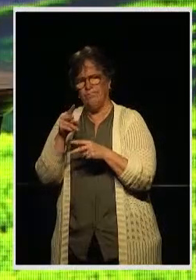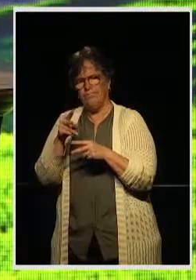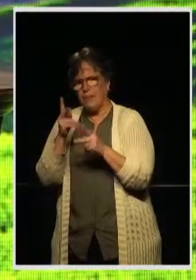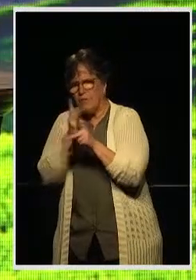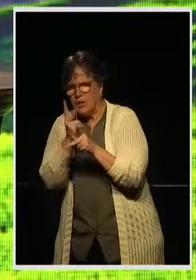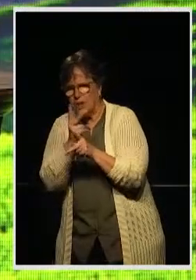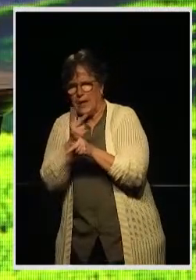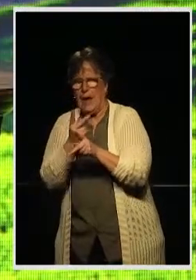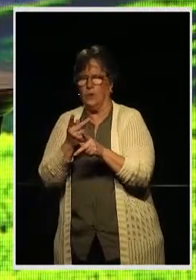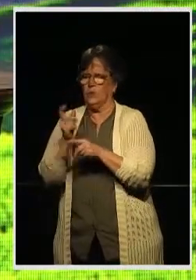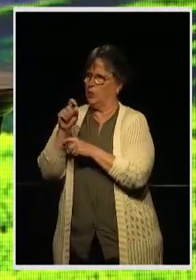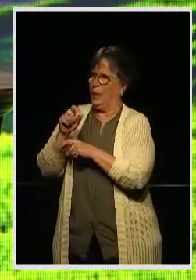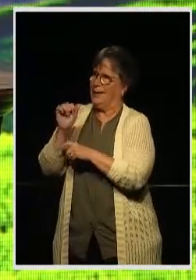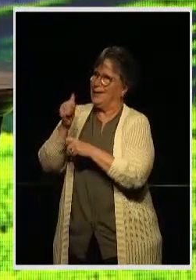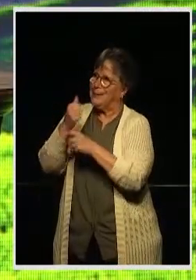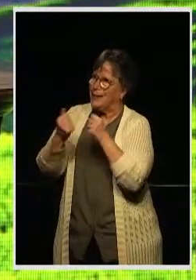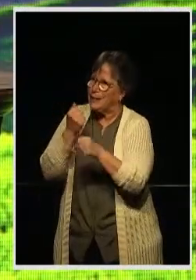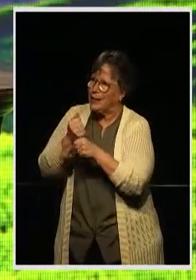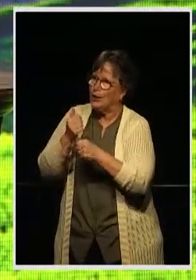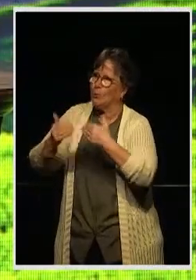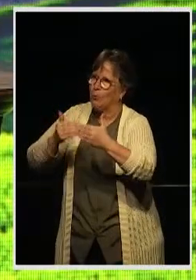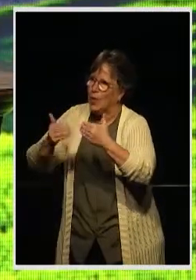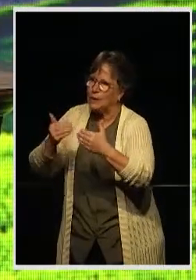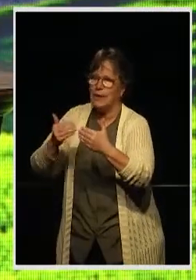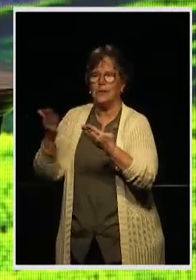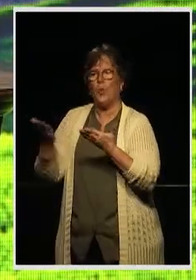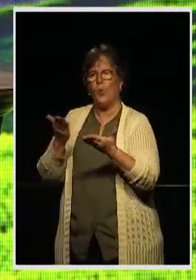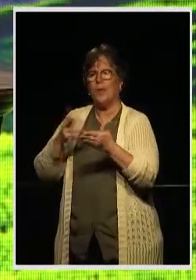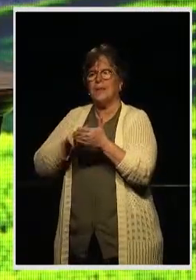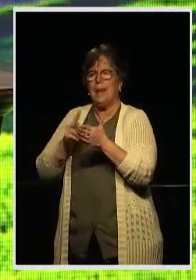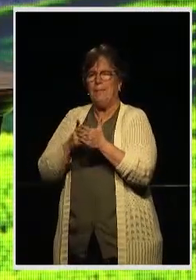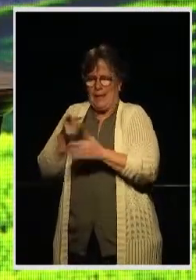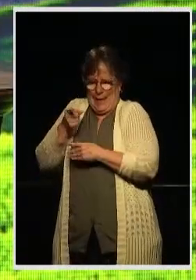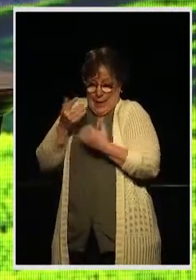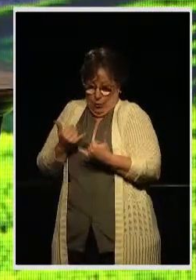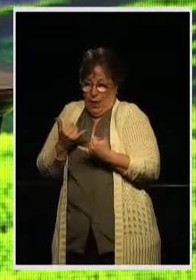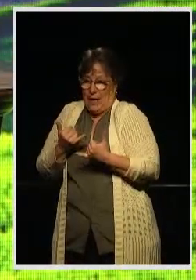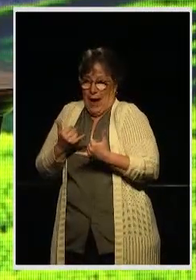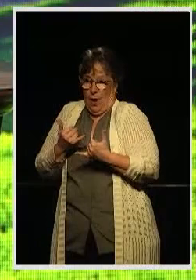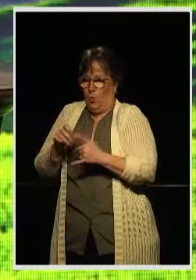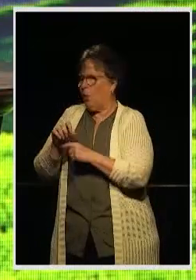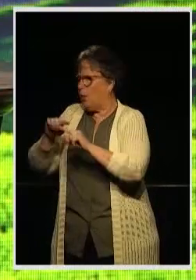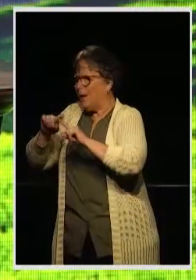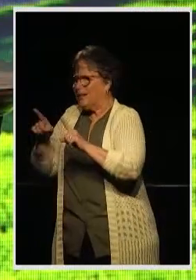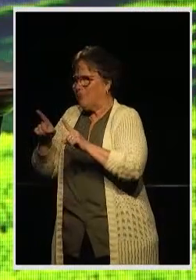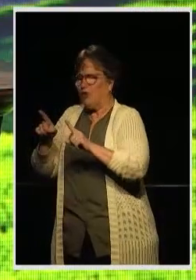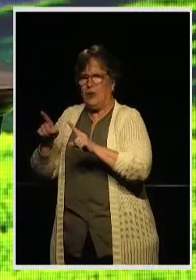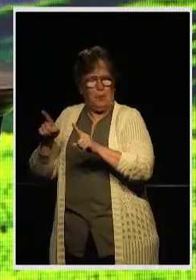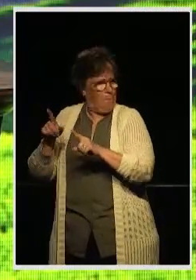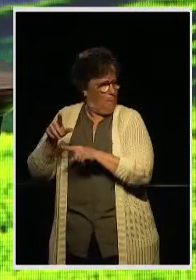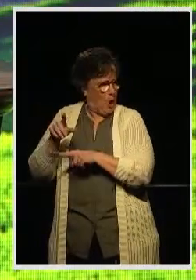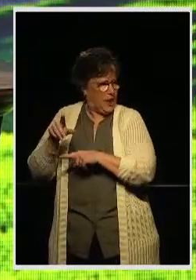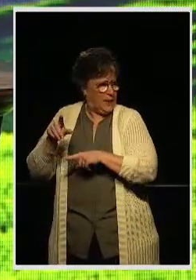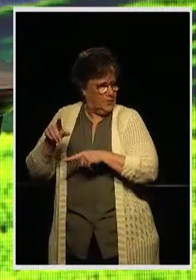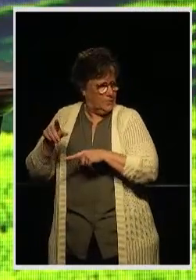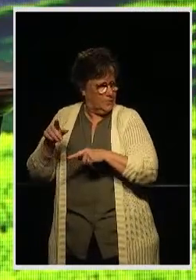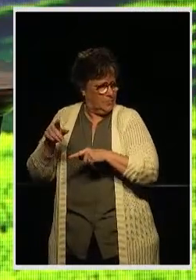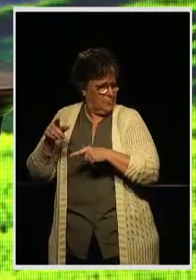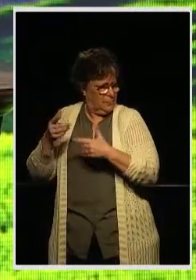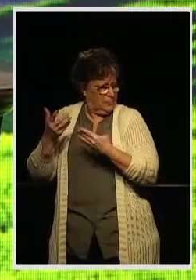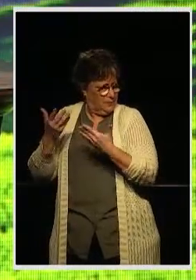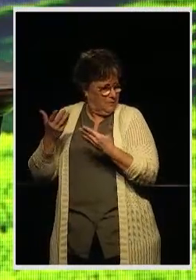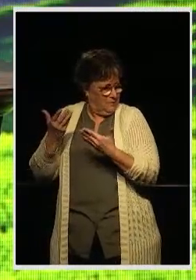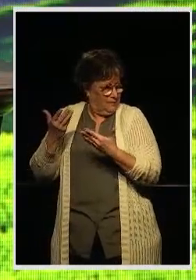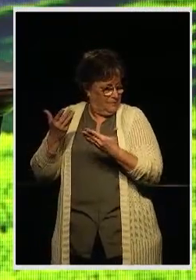10 years through a process? What does that look like in this market? What does it look like in another market? So really do your homework